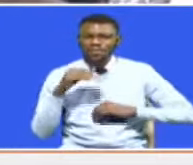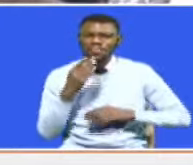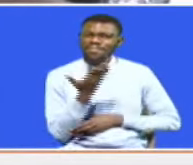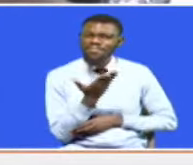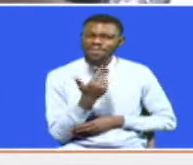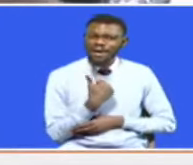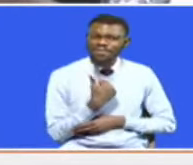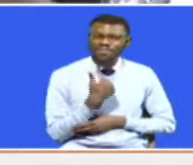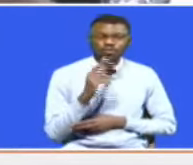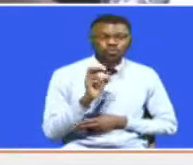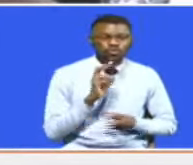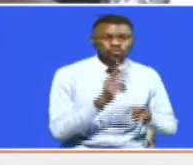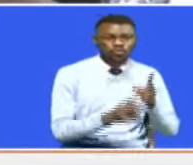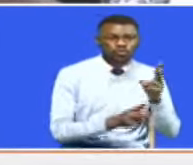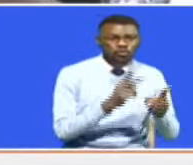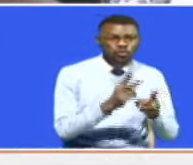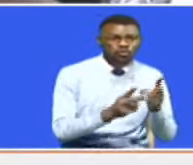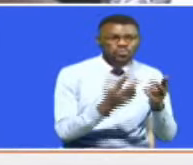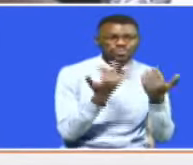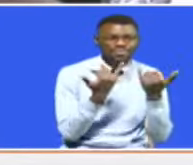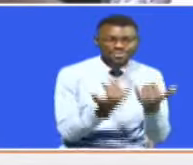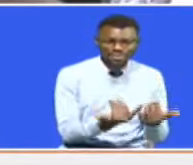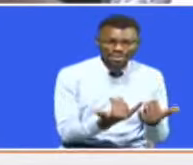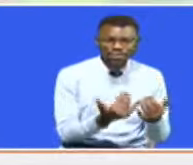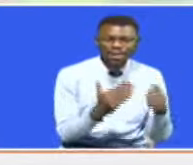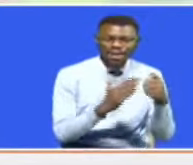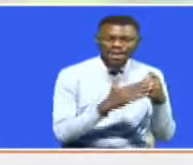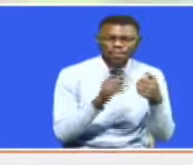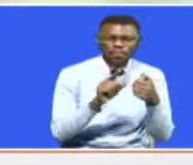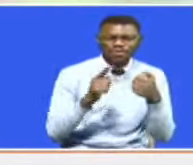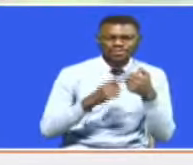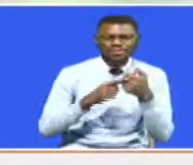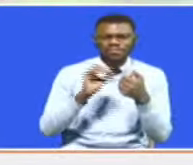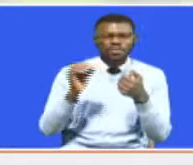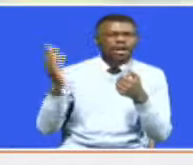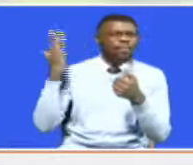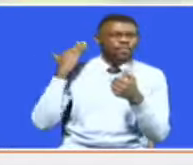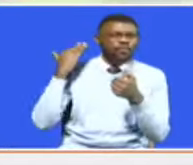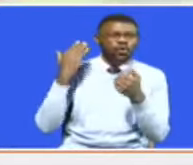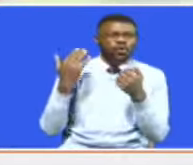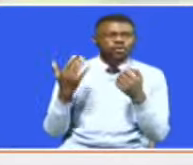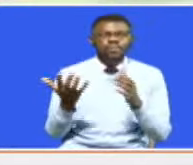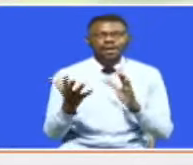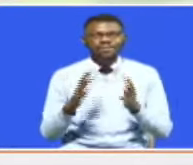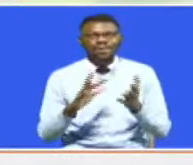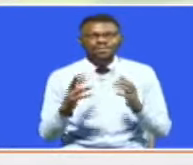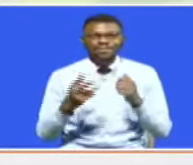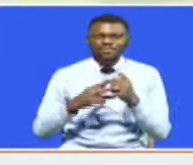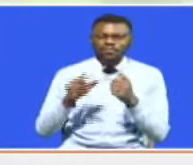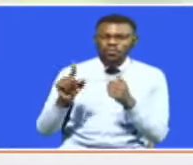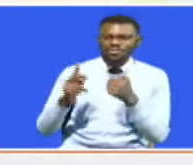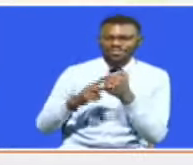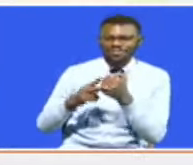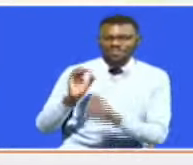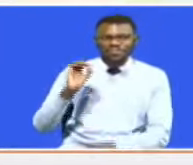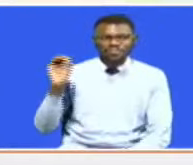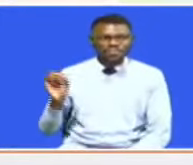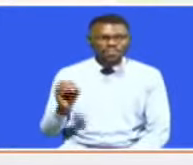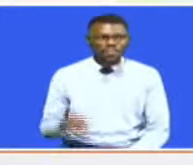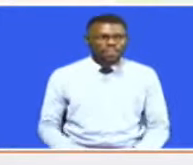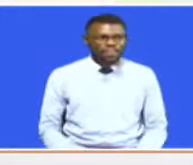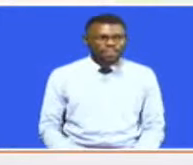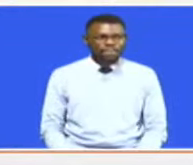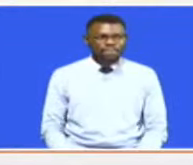in 2022, hitting high of 9.6% and averaging at 7.7%. When